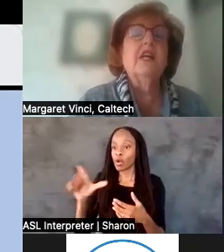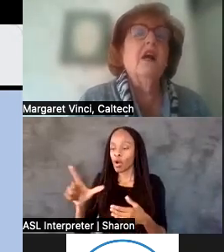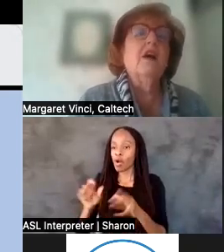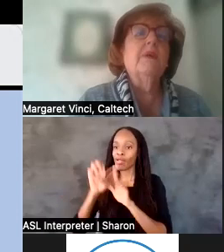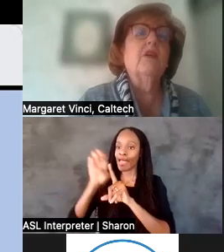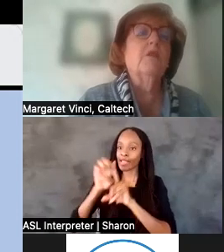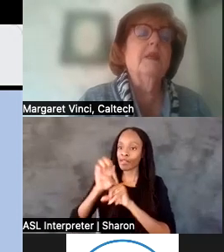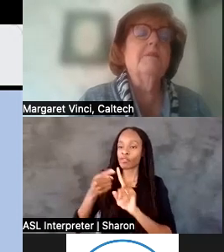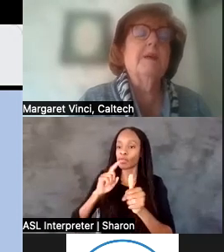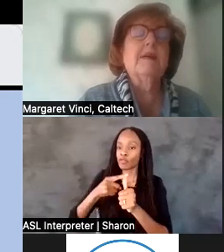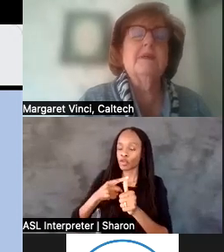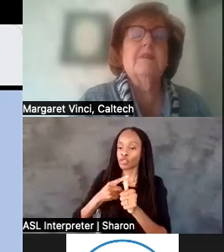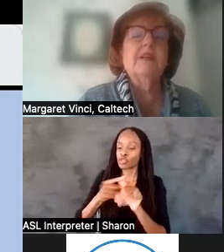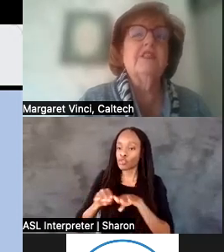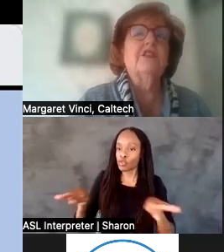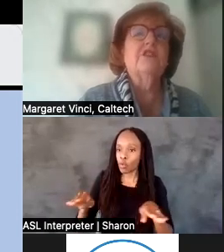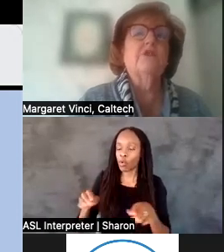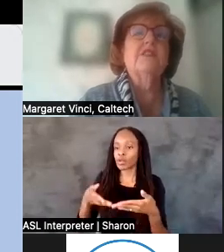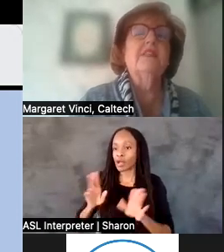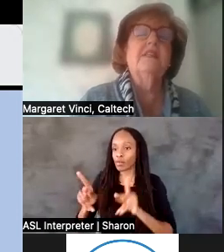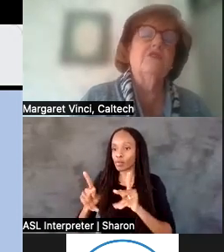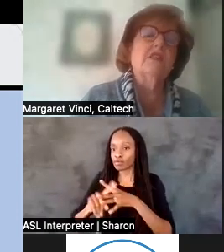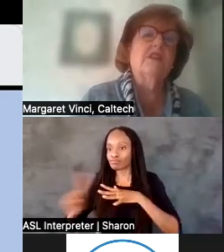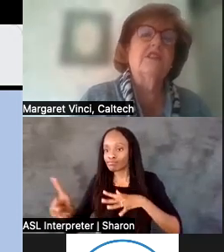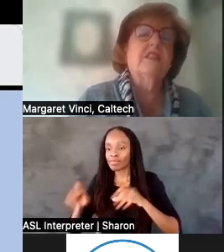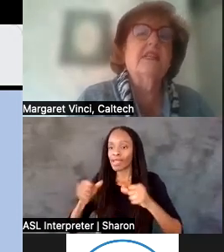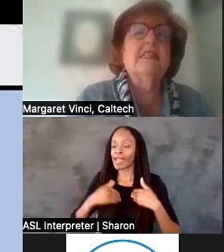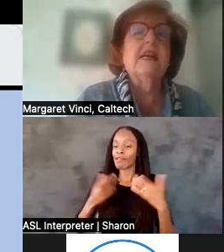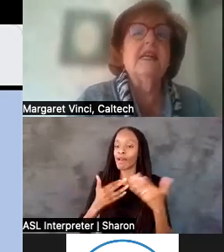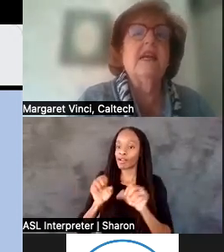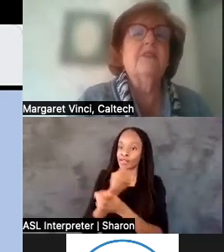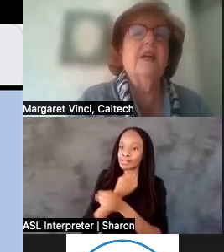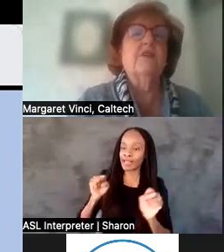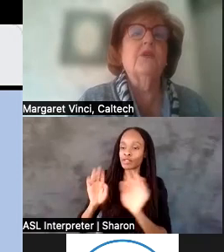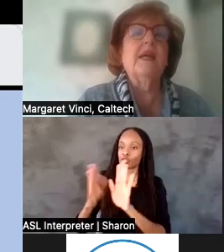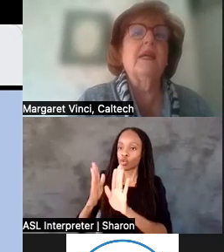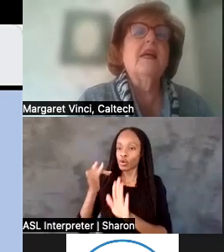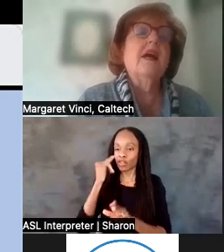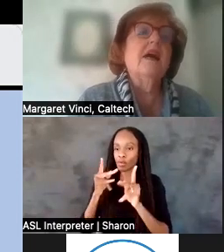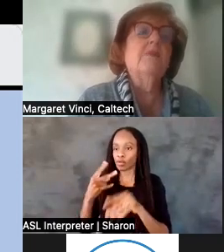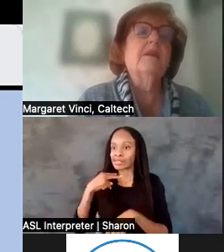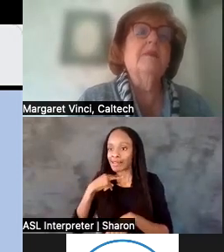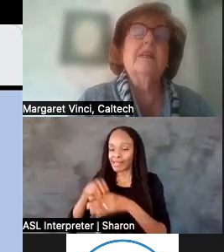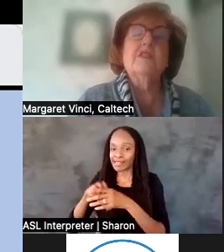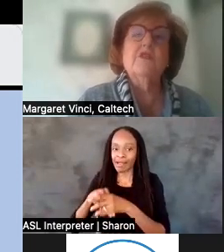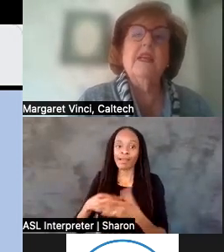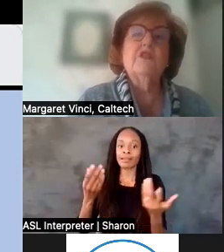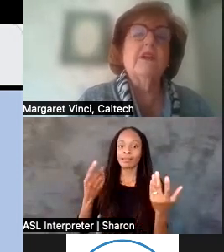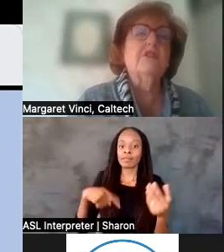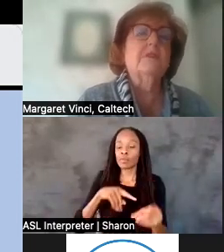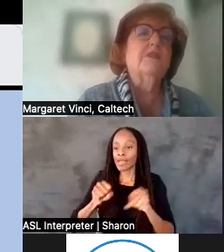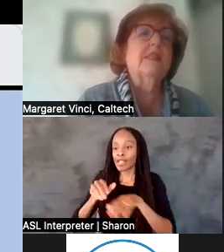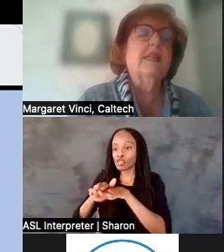out. We can open up a fire station door so the trucks aren't stuck inside after that earthquake. We can slow